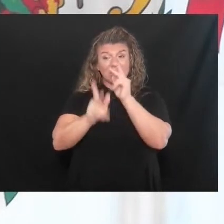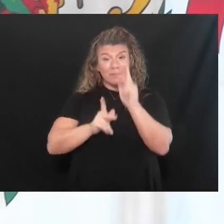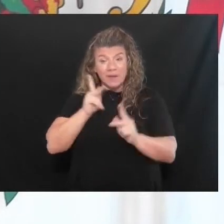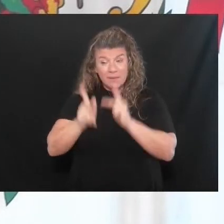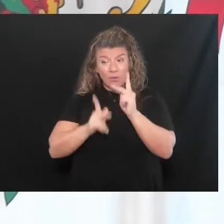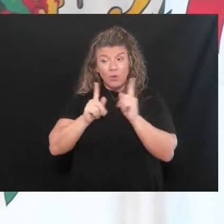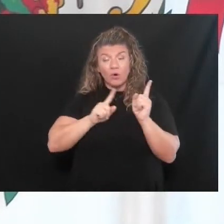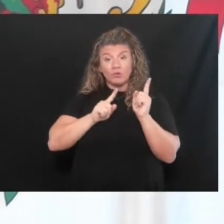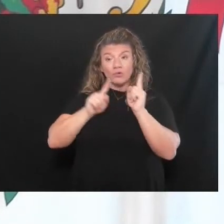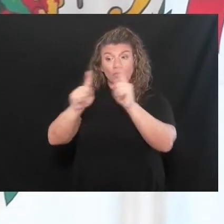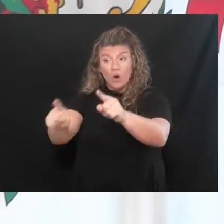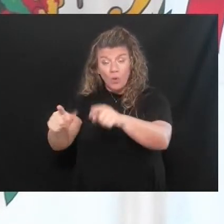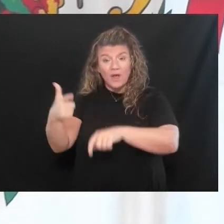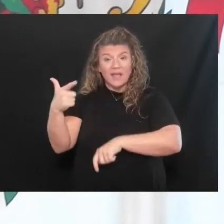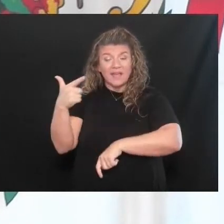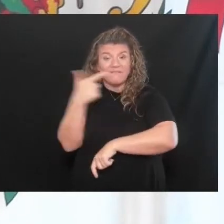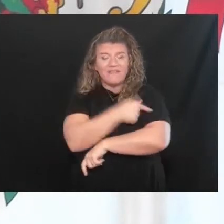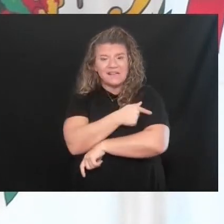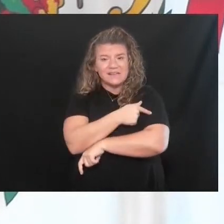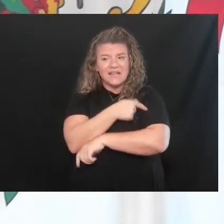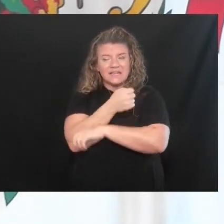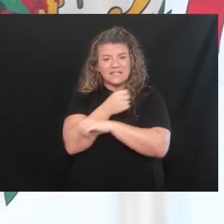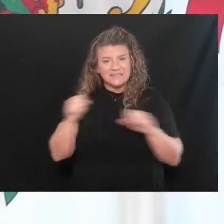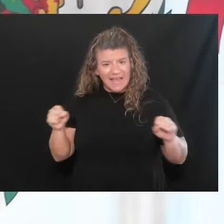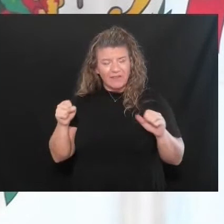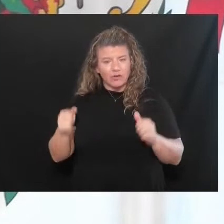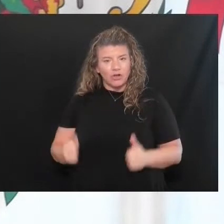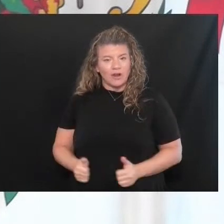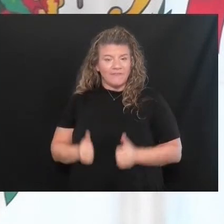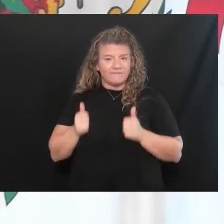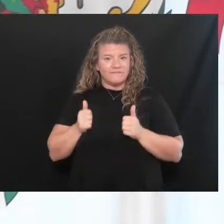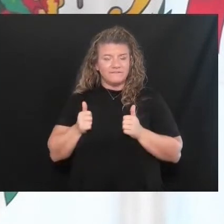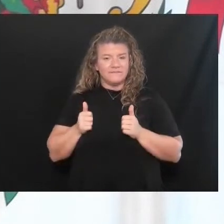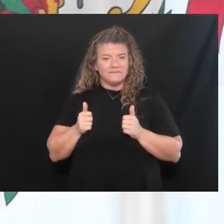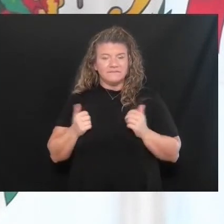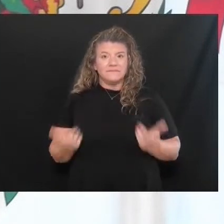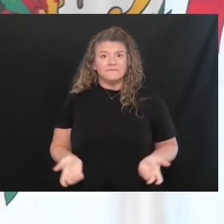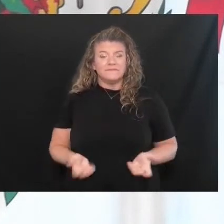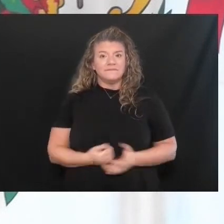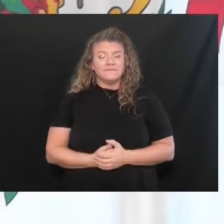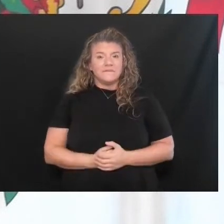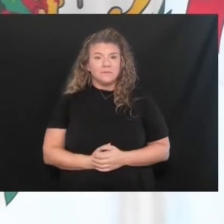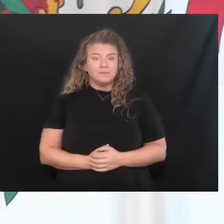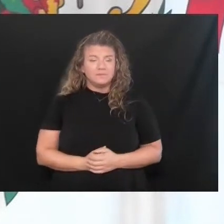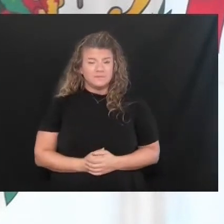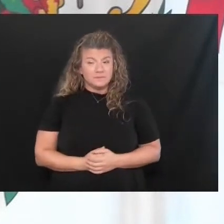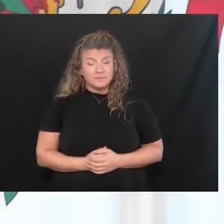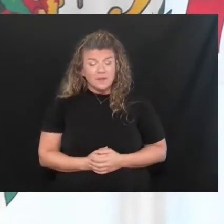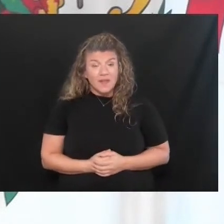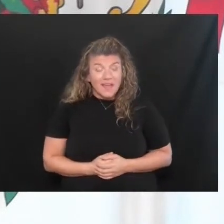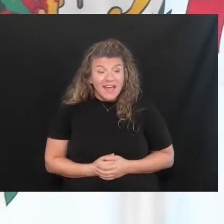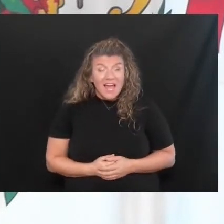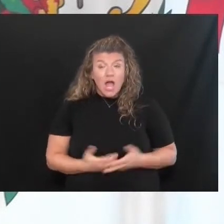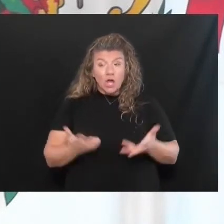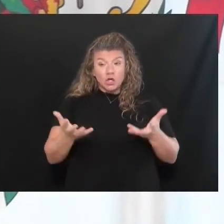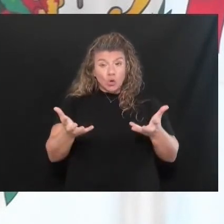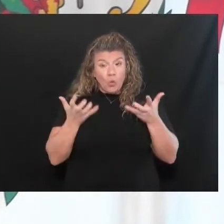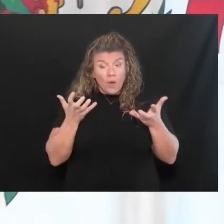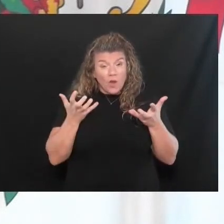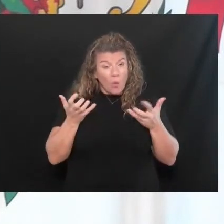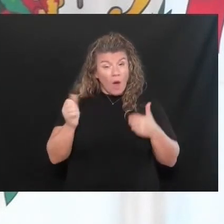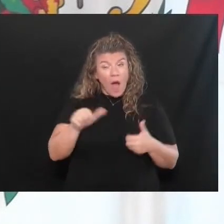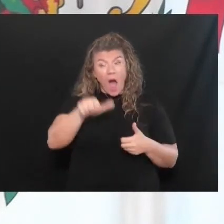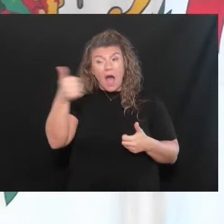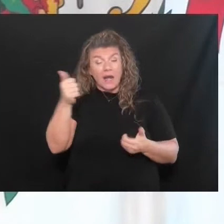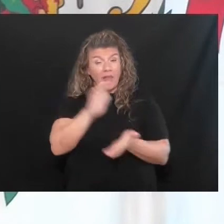get vaccinated to try to save their life. You know, do we want another school